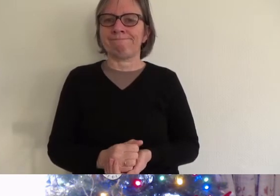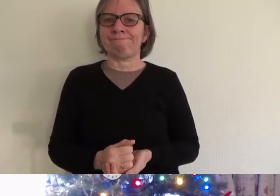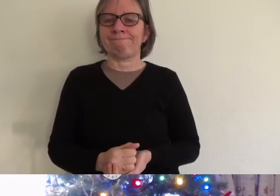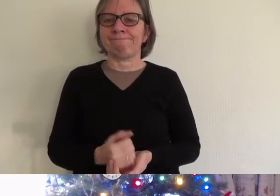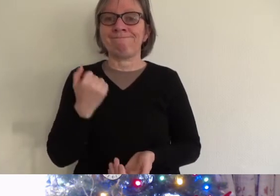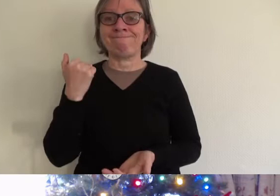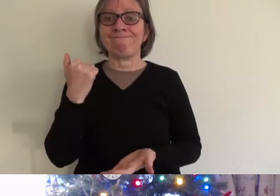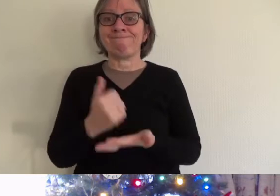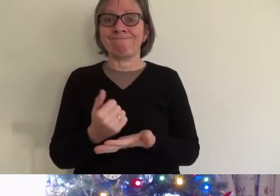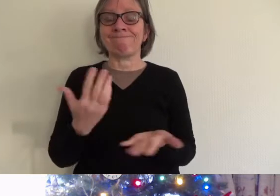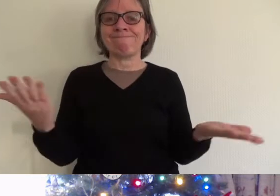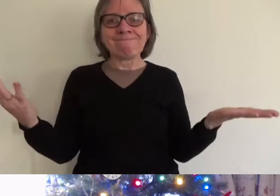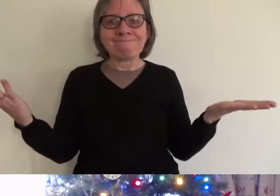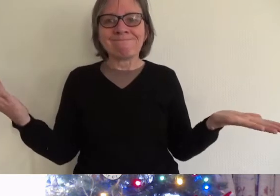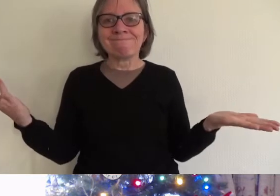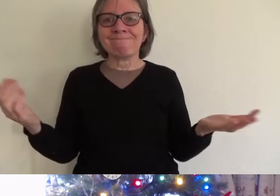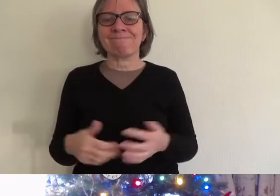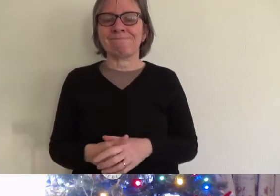Okay,